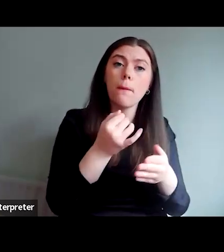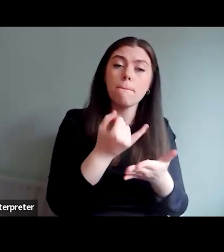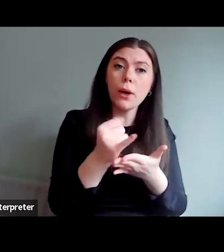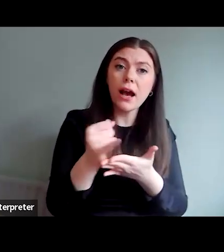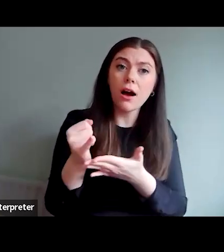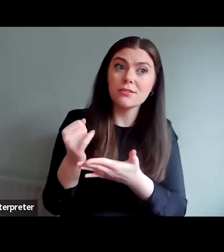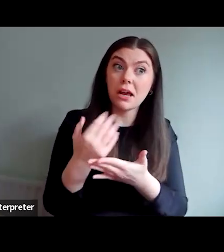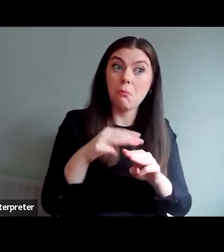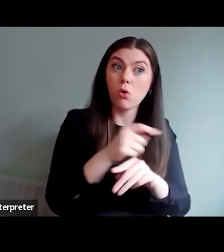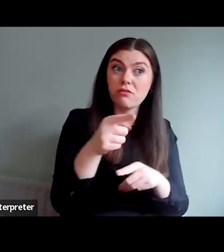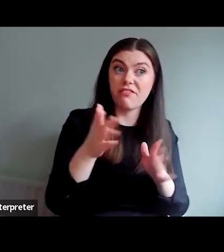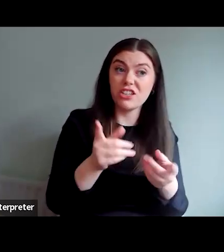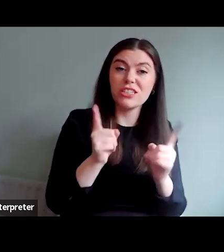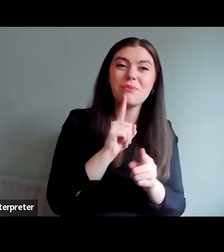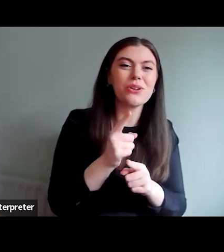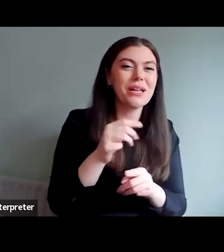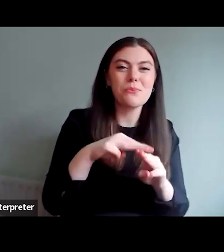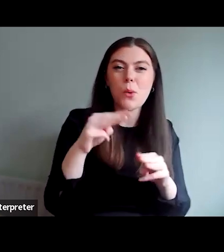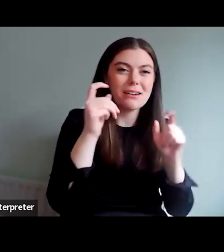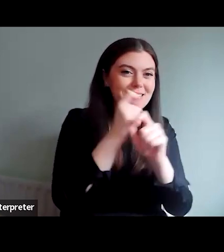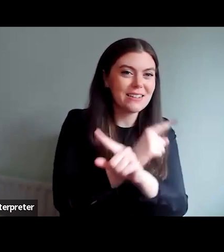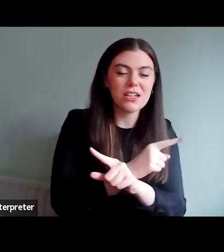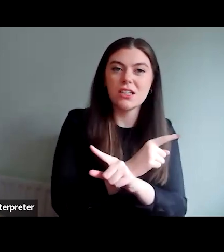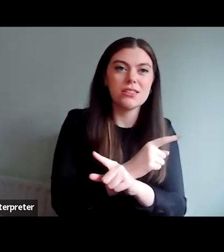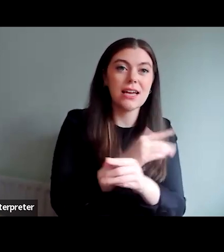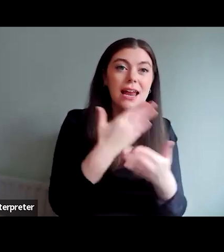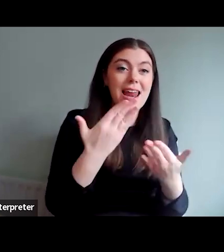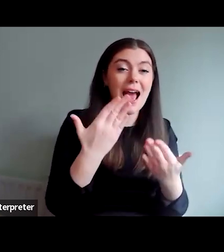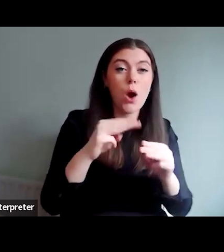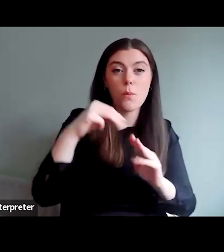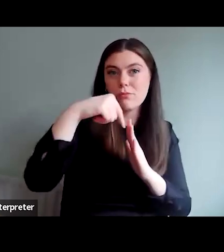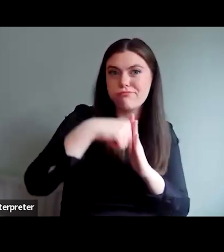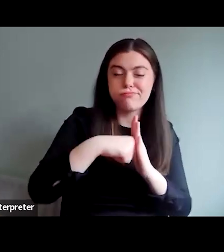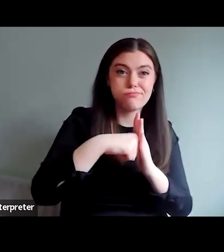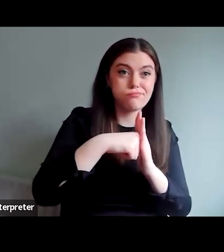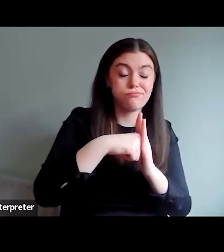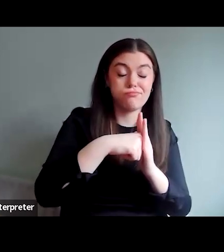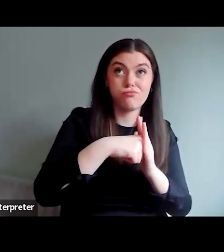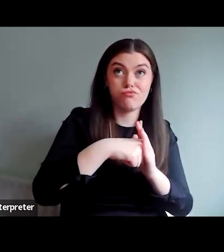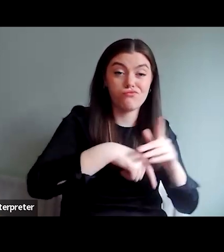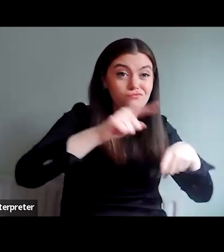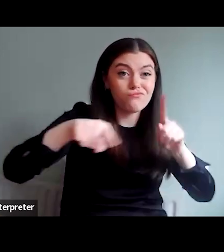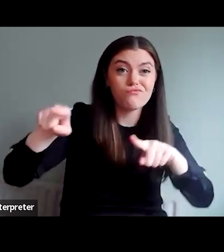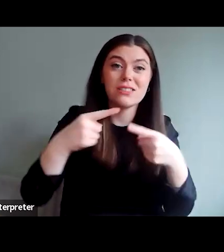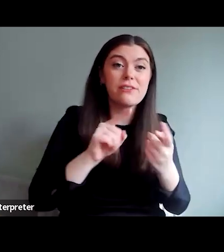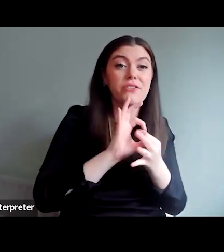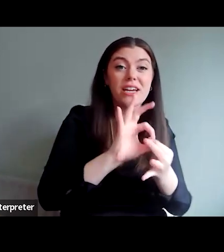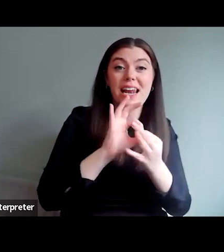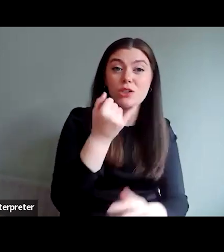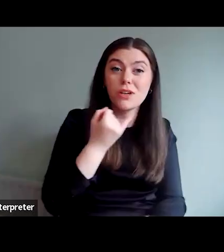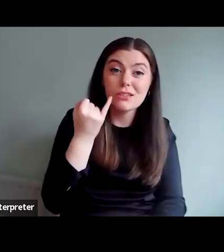think it is a lot more complicated now with this much more extensive range of connections and infiltrations, I suppose,